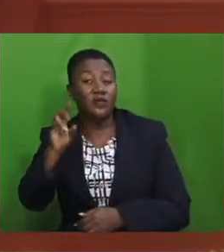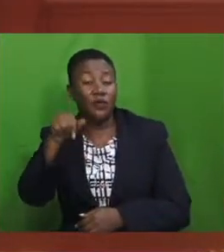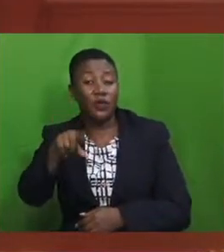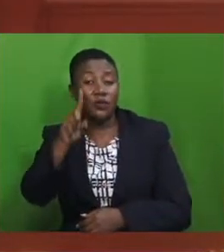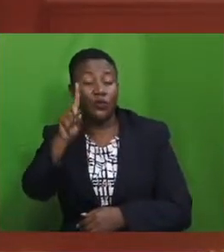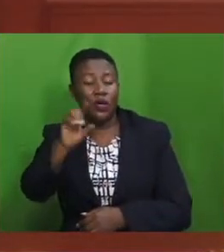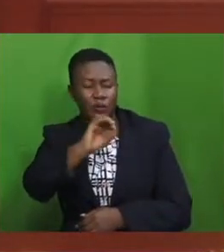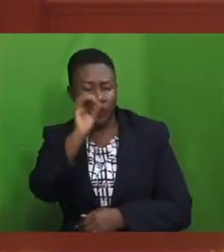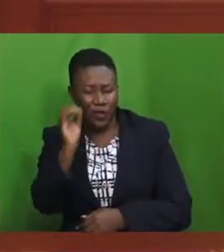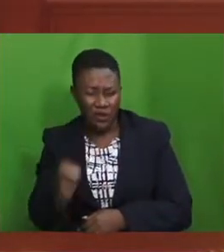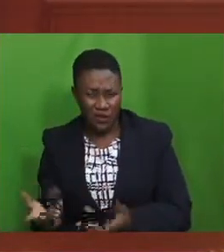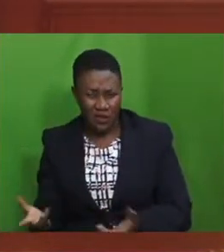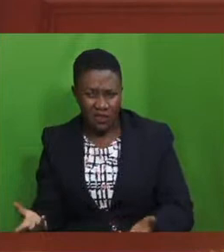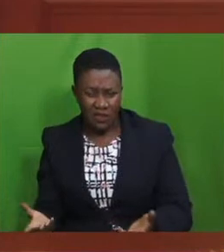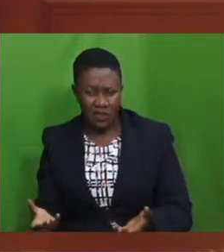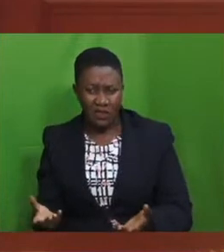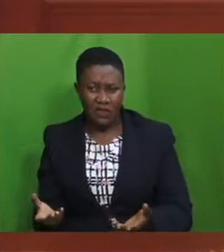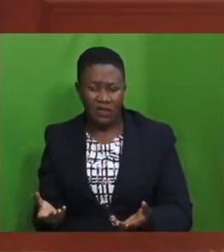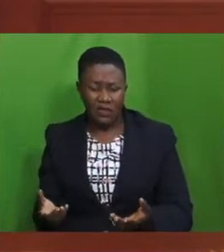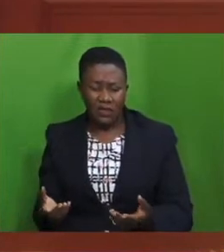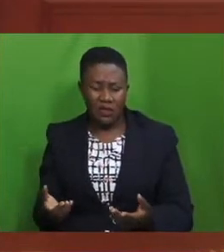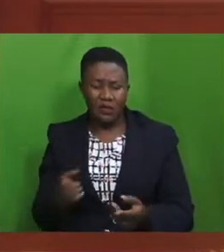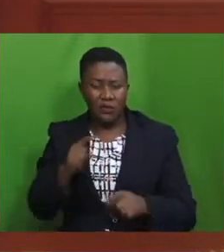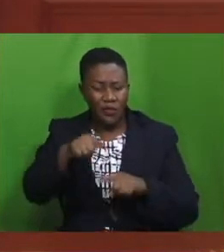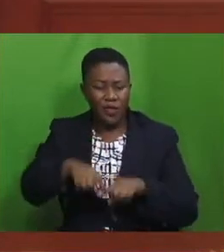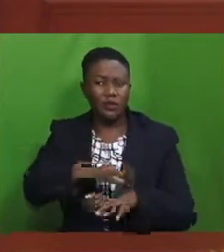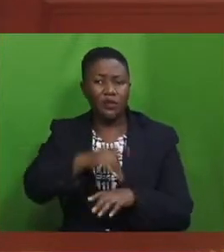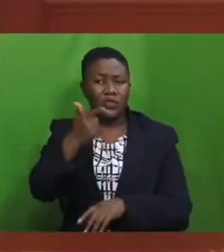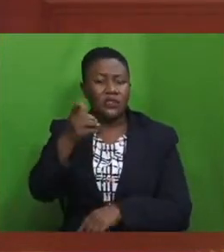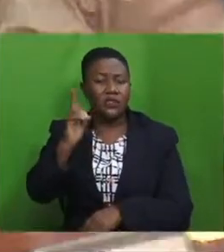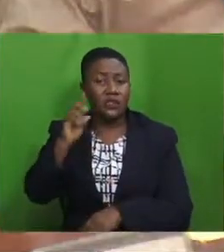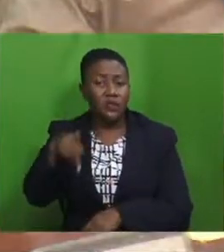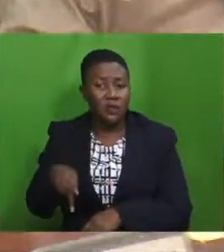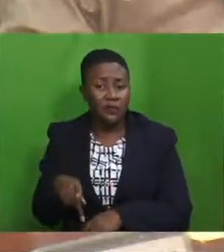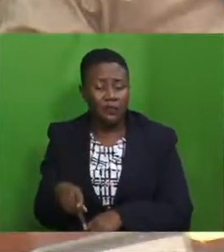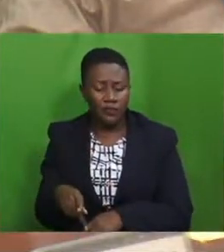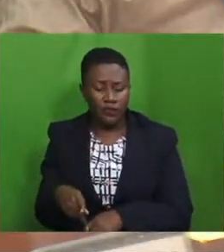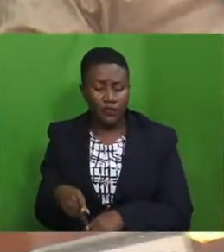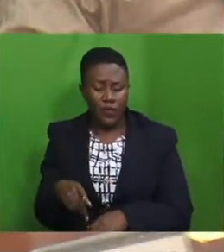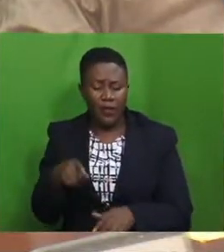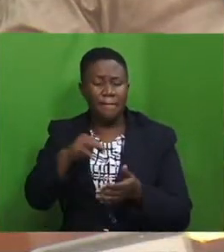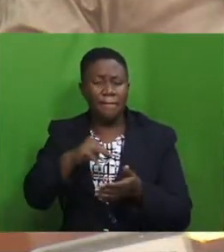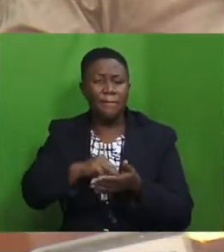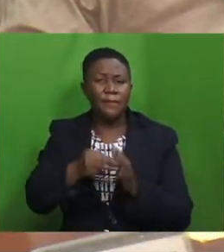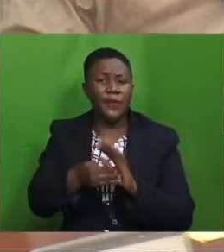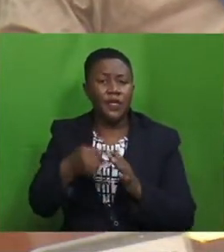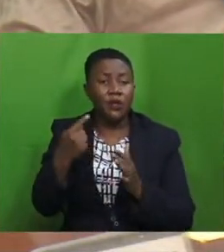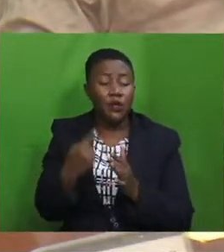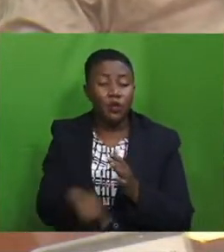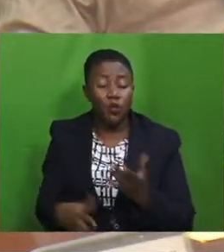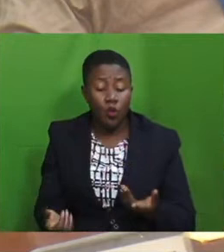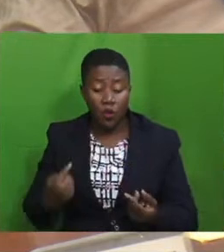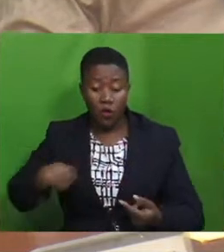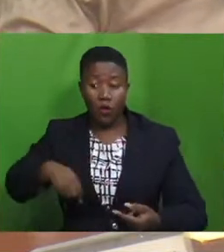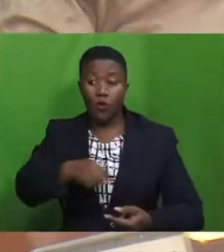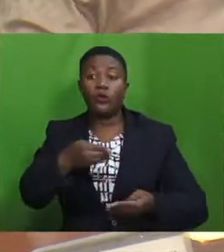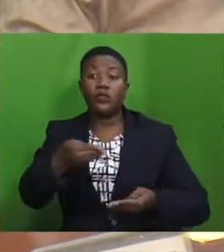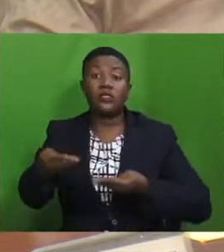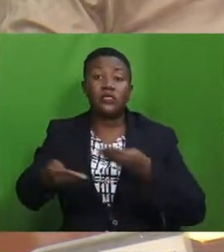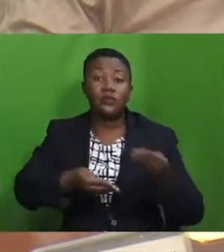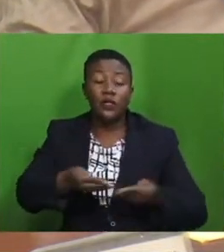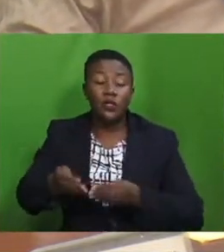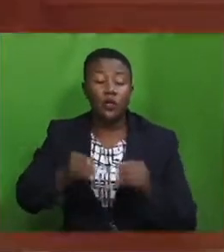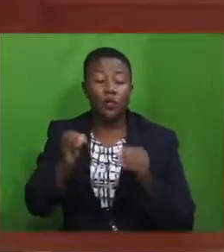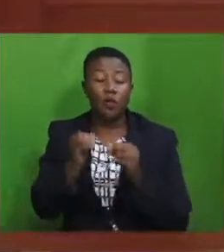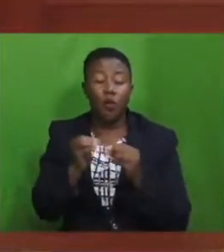77.1%, debt as a percentage of GDP. Mr. Speaker, what that simply means is that we are spending more on